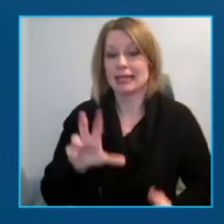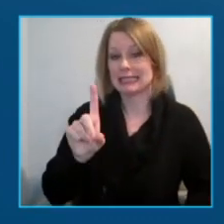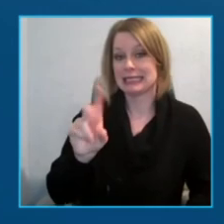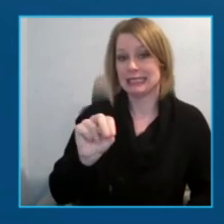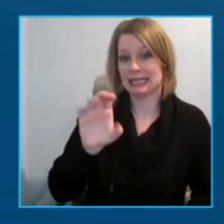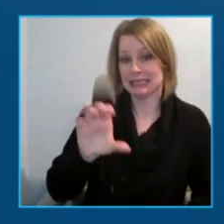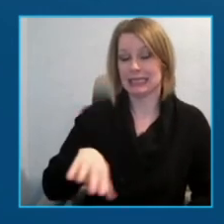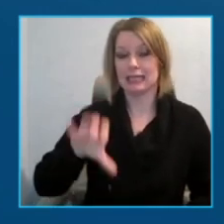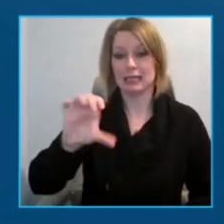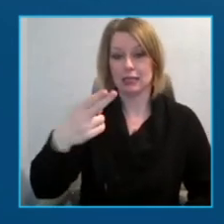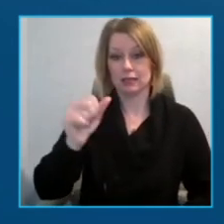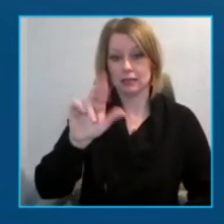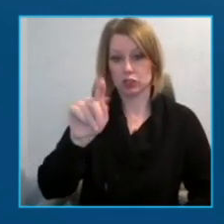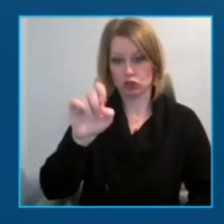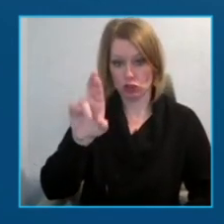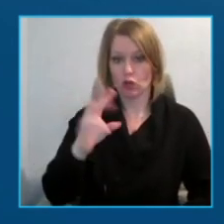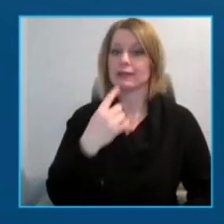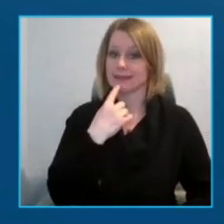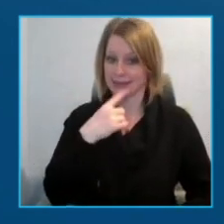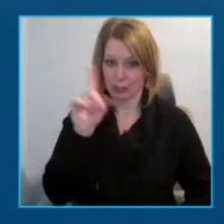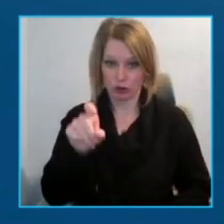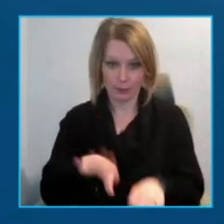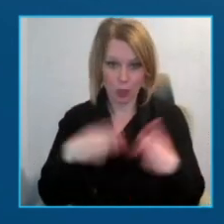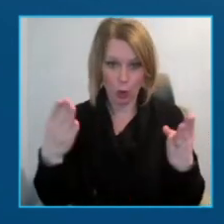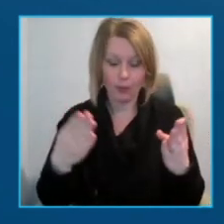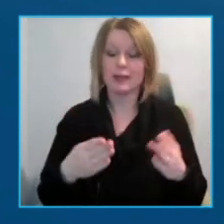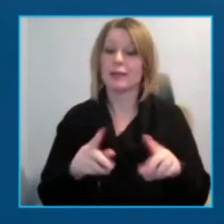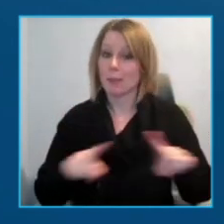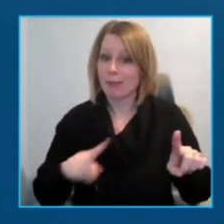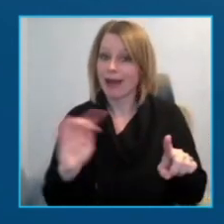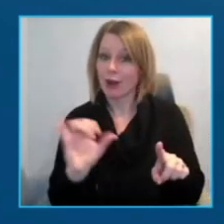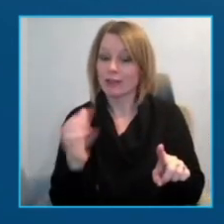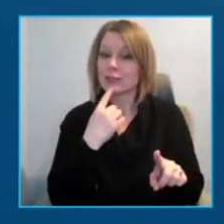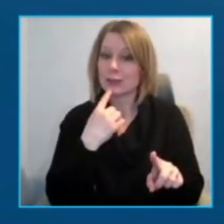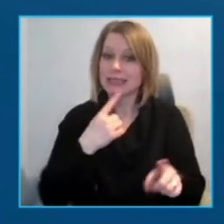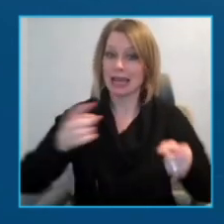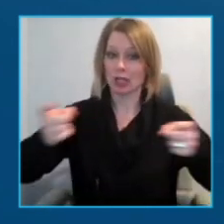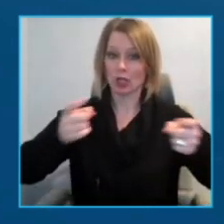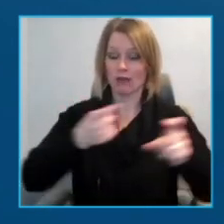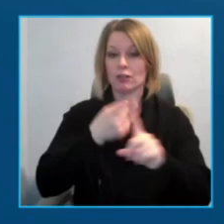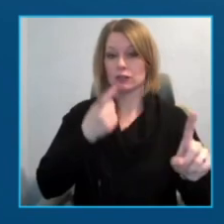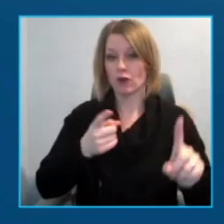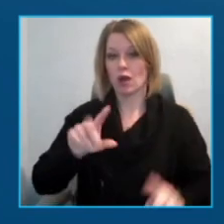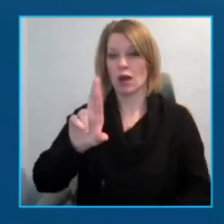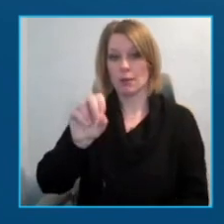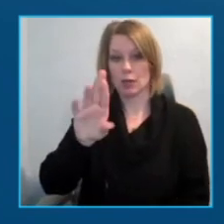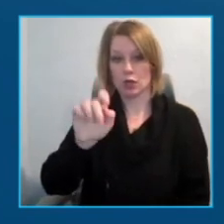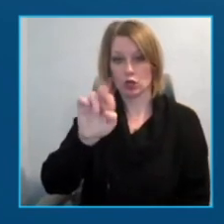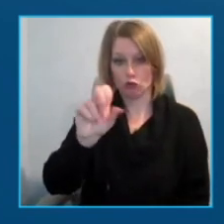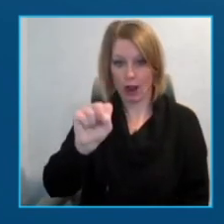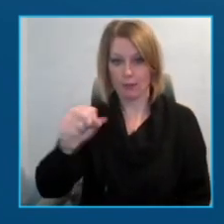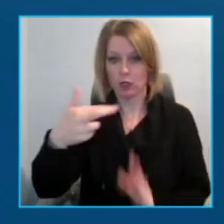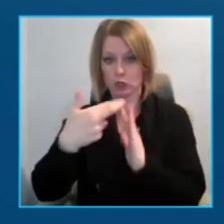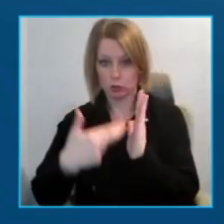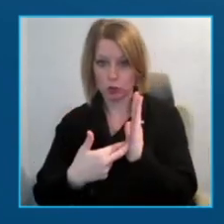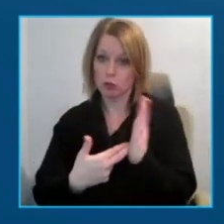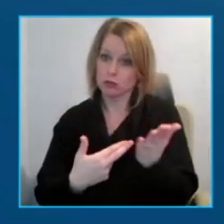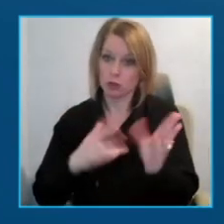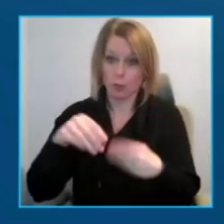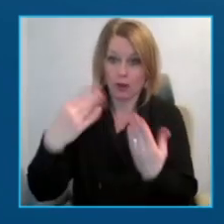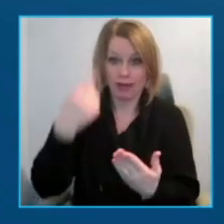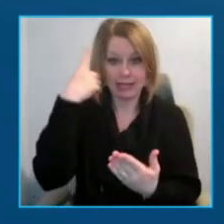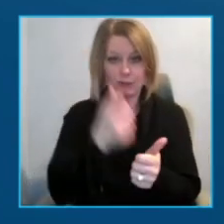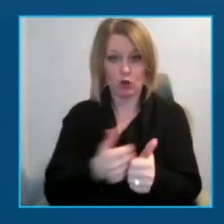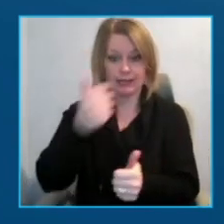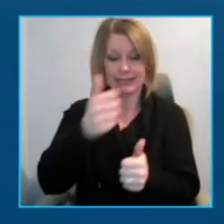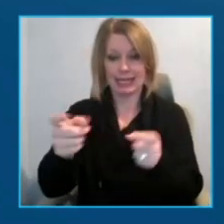meetings are supposed to be open. The DNC charter also says the DNC is governed by Robert's Rules. Robert's Rules provides for executive session and doesn't